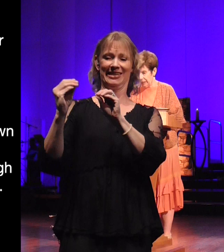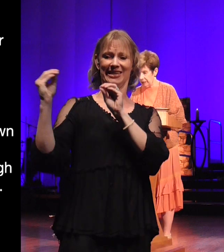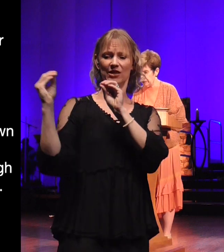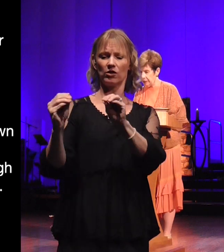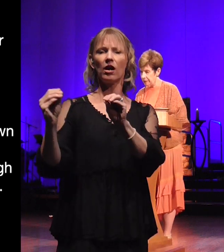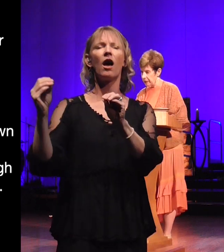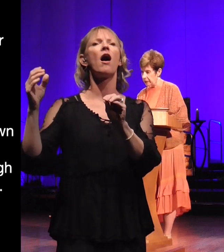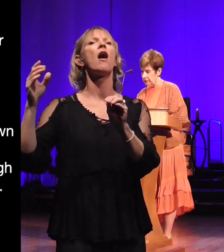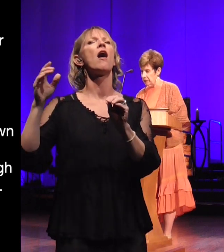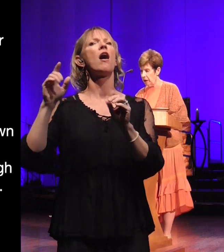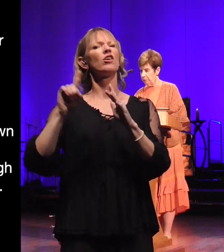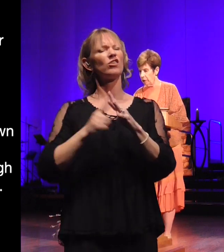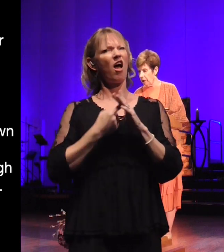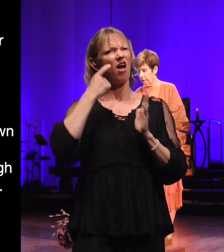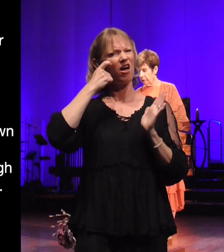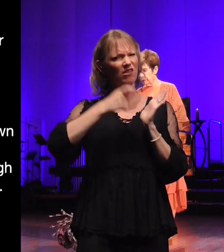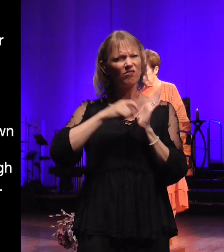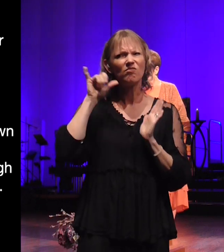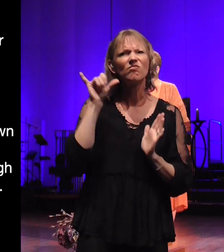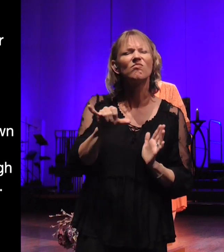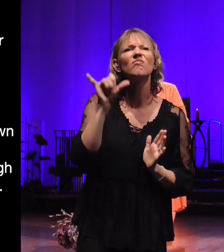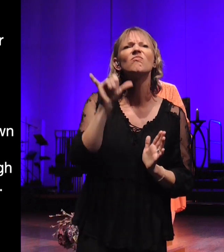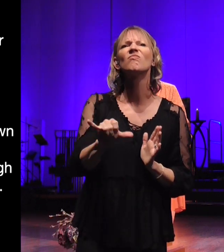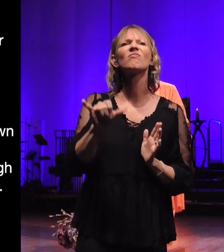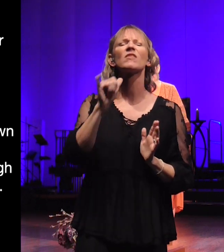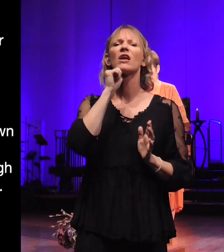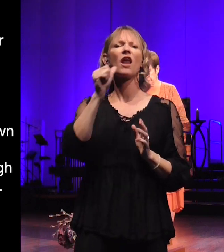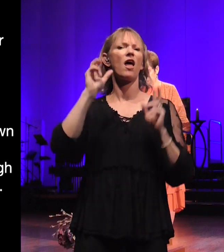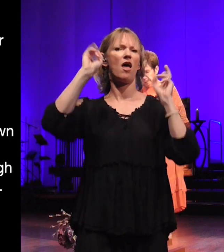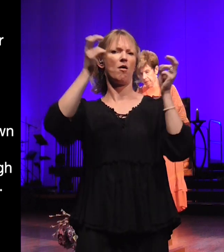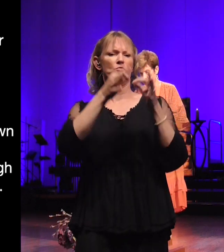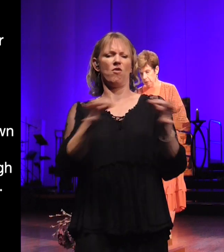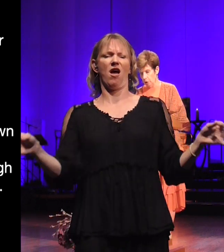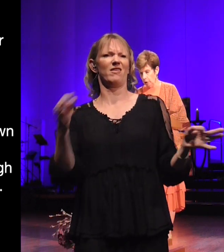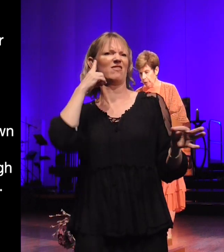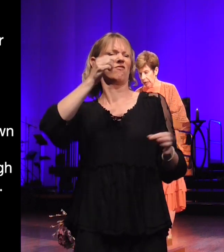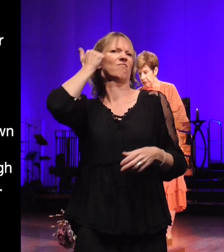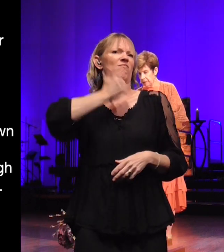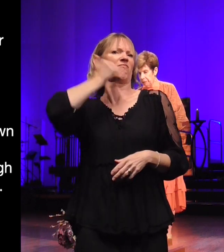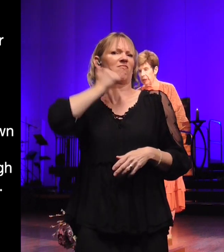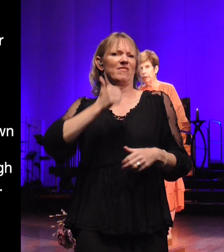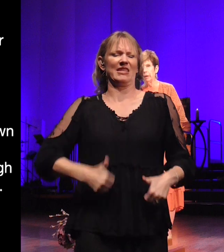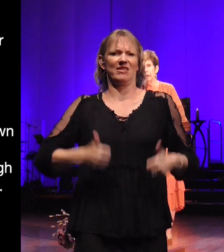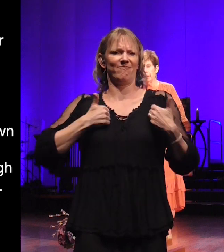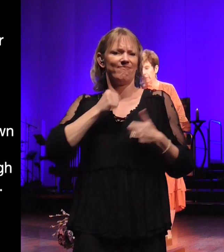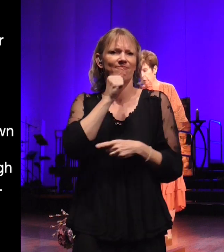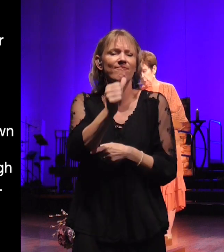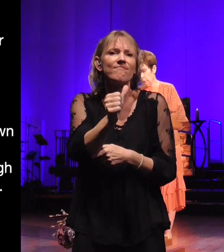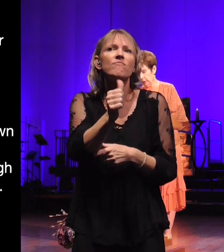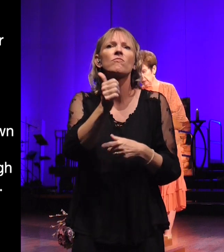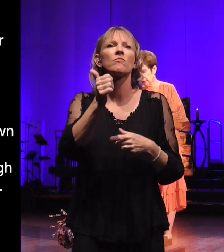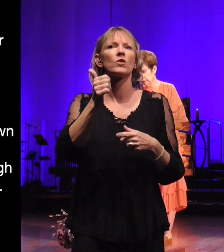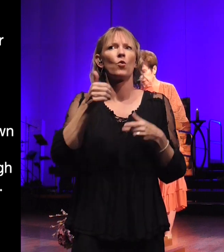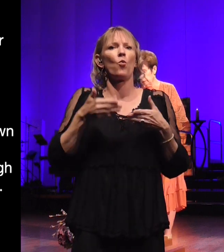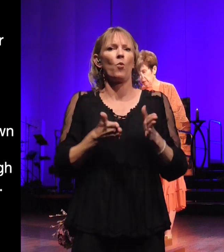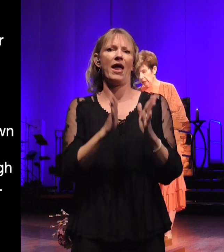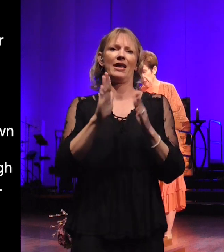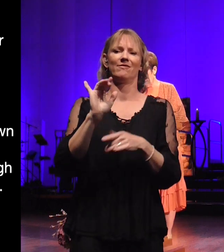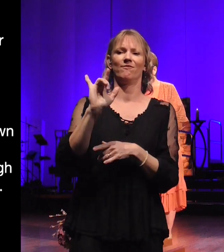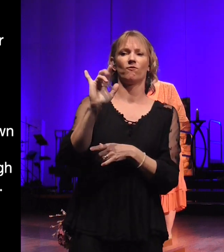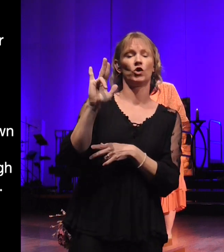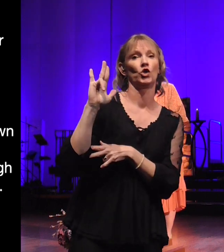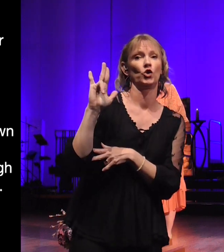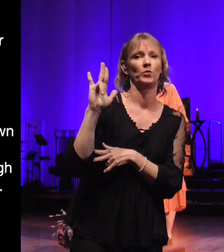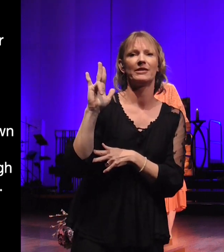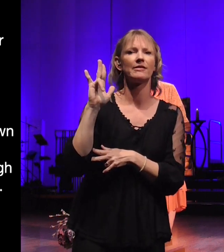we begin to see that it is not proverbs for daily living or ways of being virtuous.